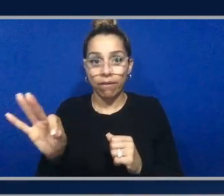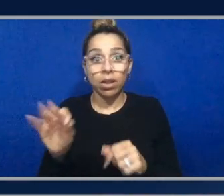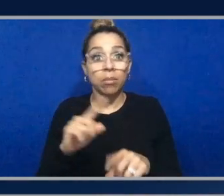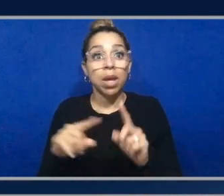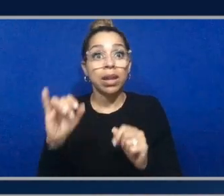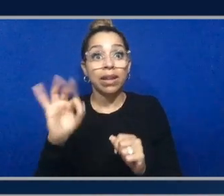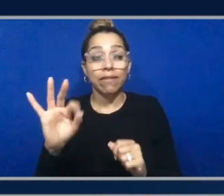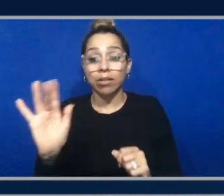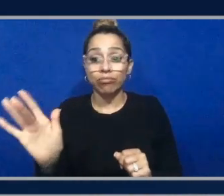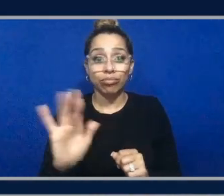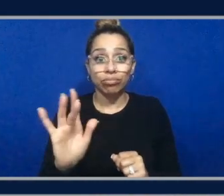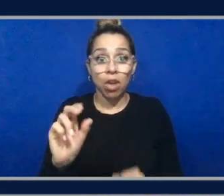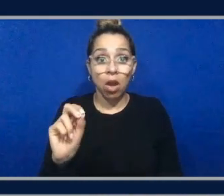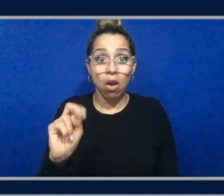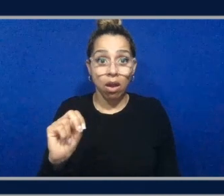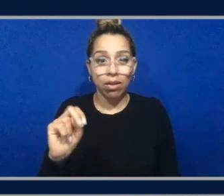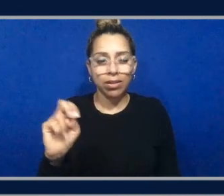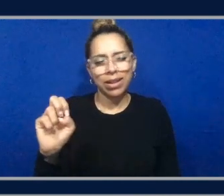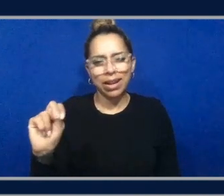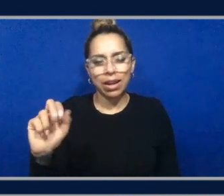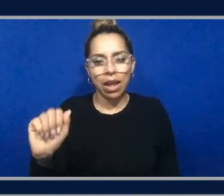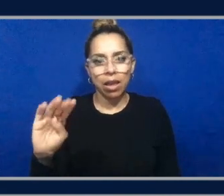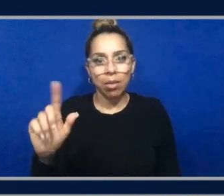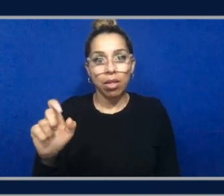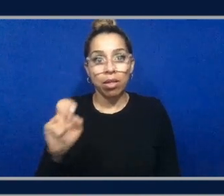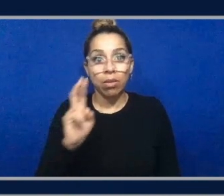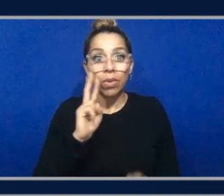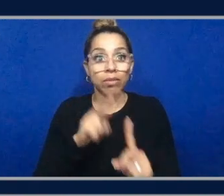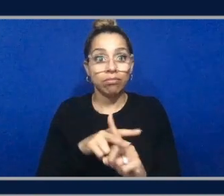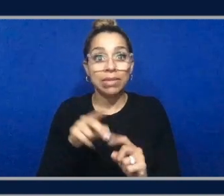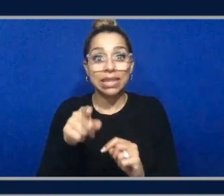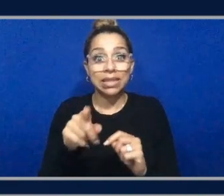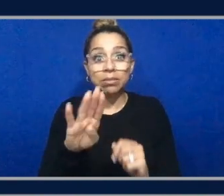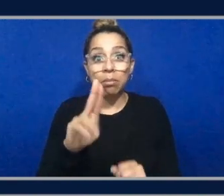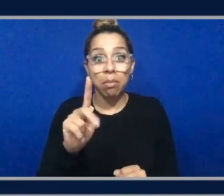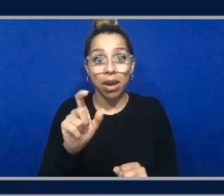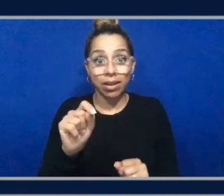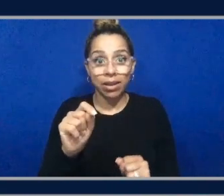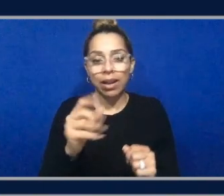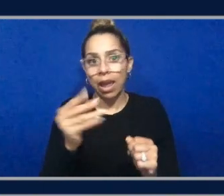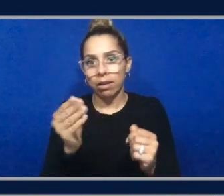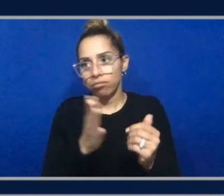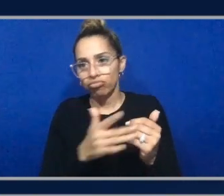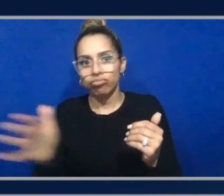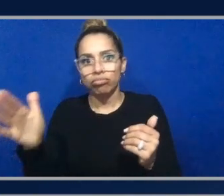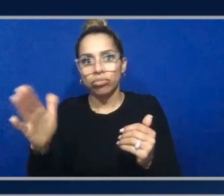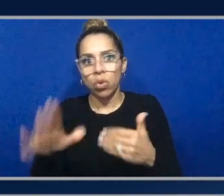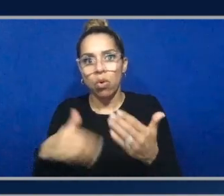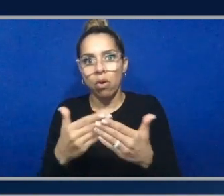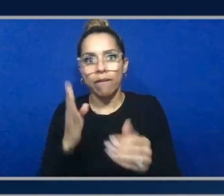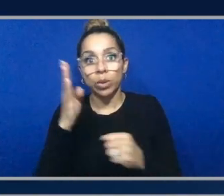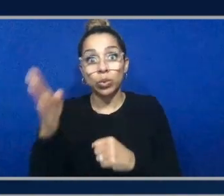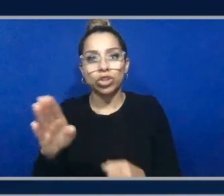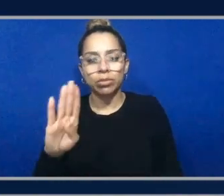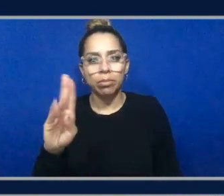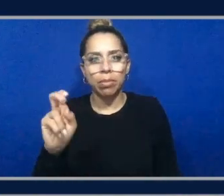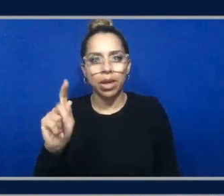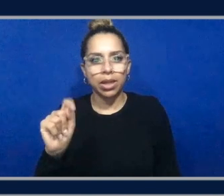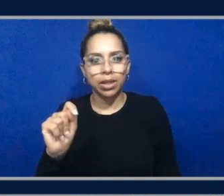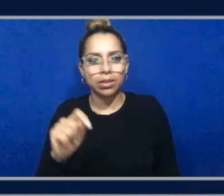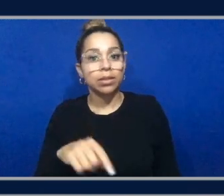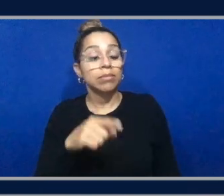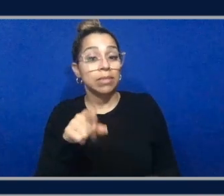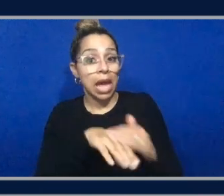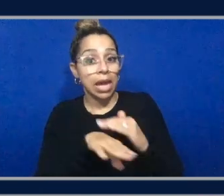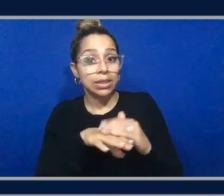would be enabled for this bucket and the future buckets, whenever you are going to create it. And okay. So this is accessing Athena, Redshift, and EMR. That